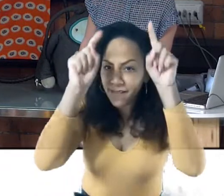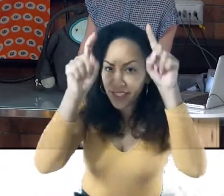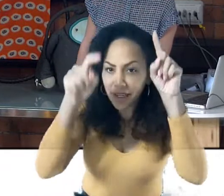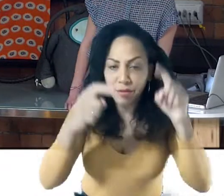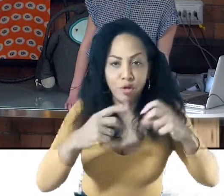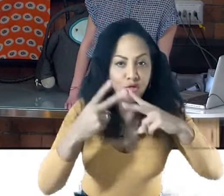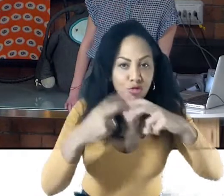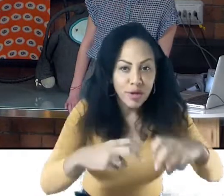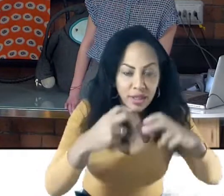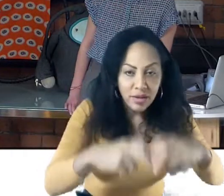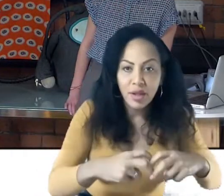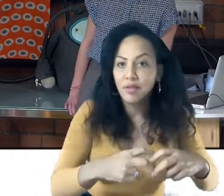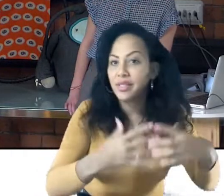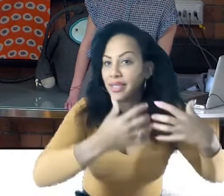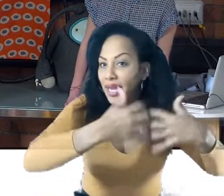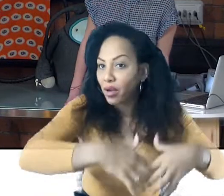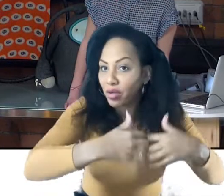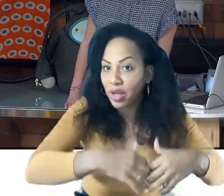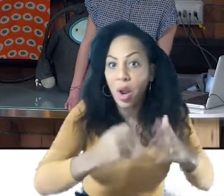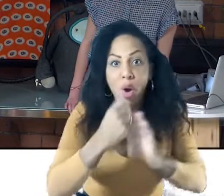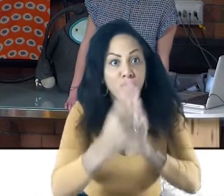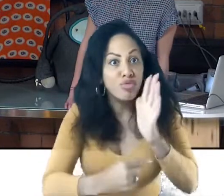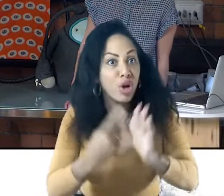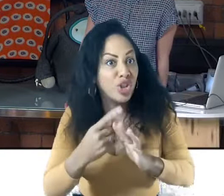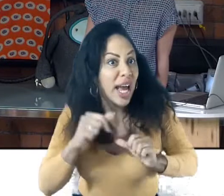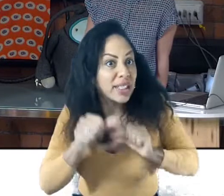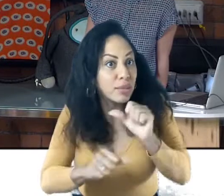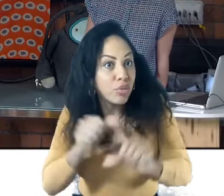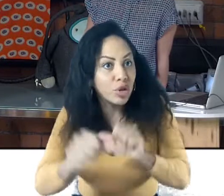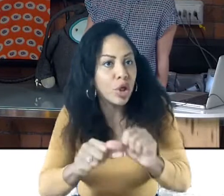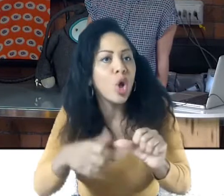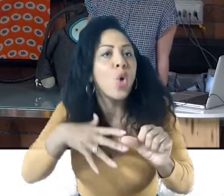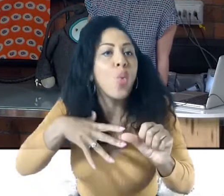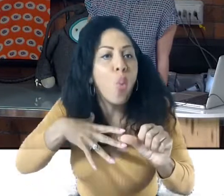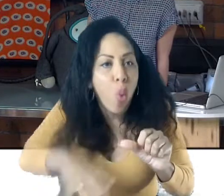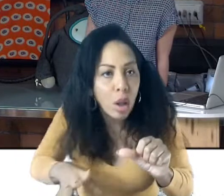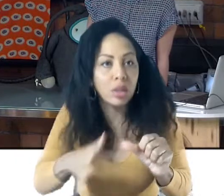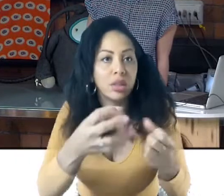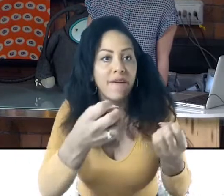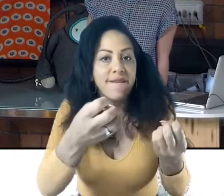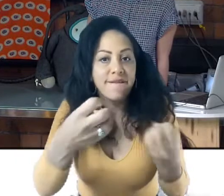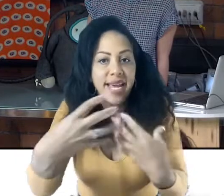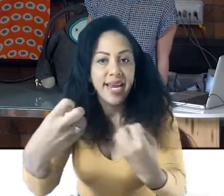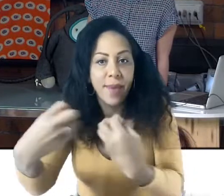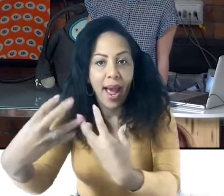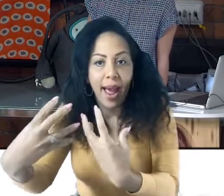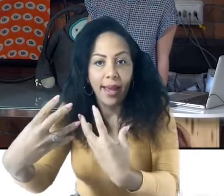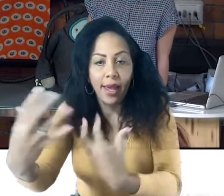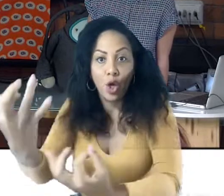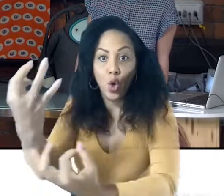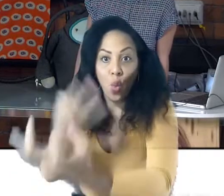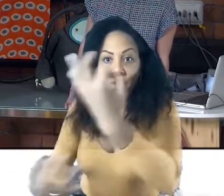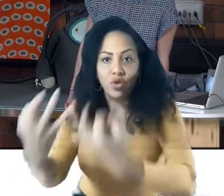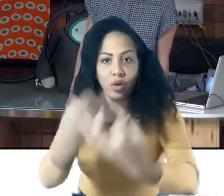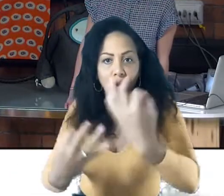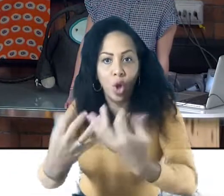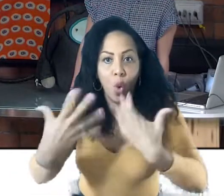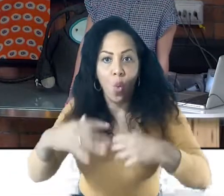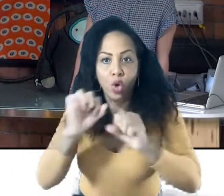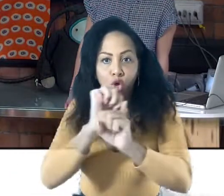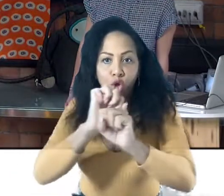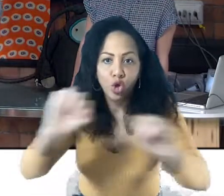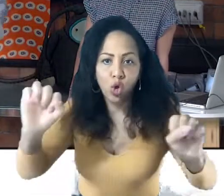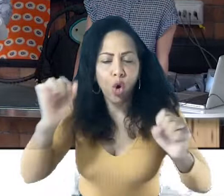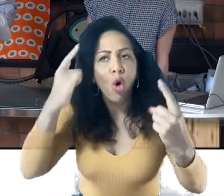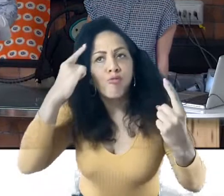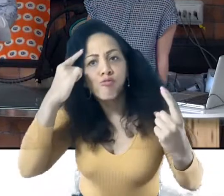and technology to projects in progress, which are in need of feedback, questions, and most importantly, curious minds. And a very